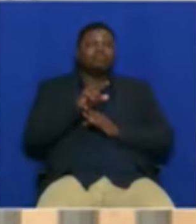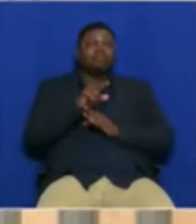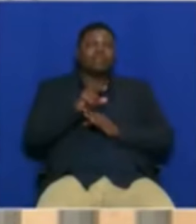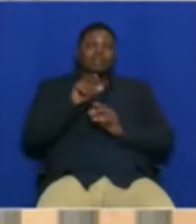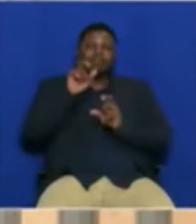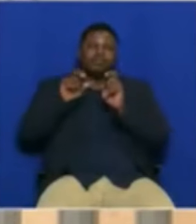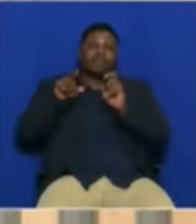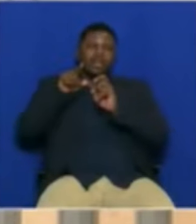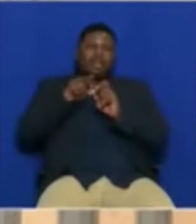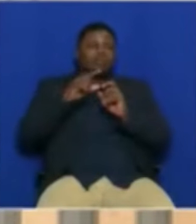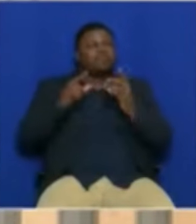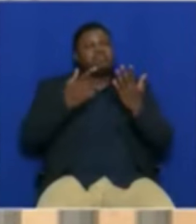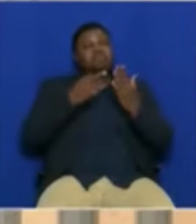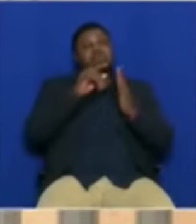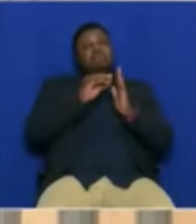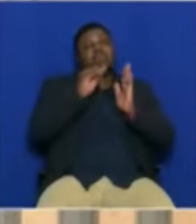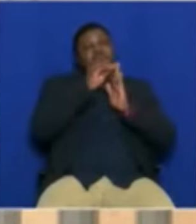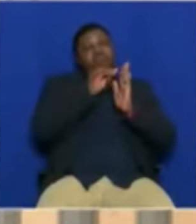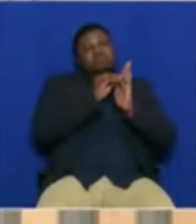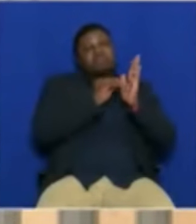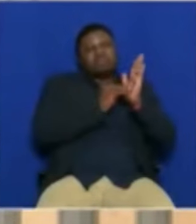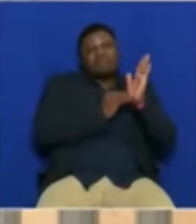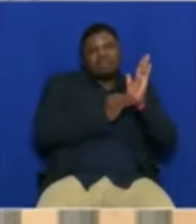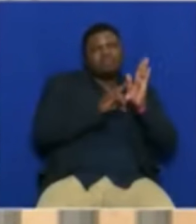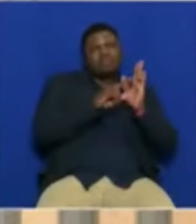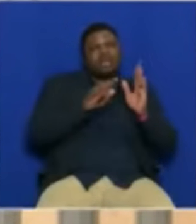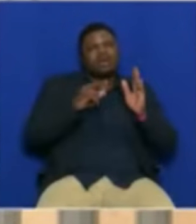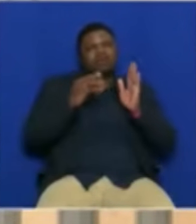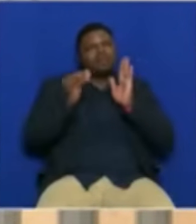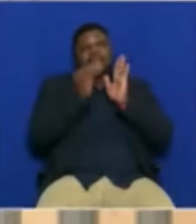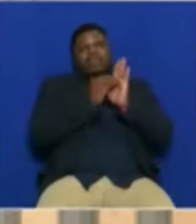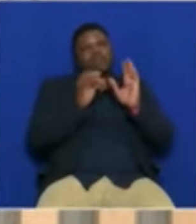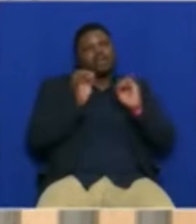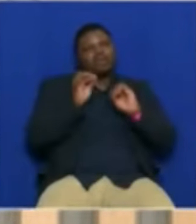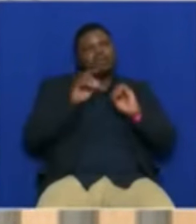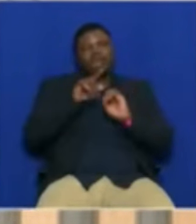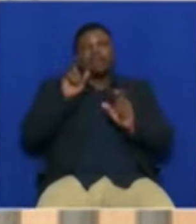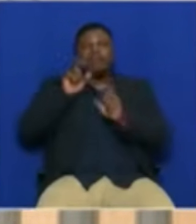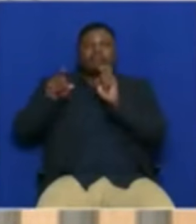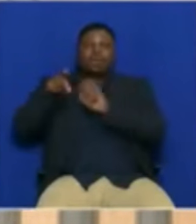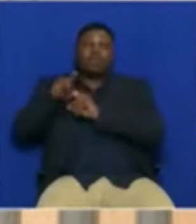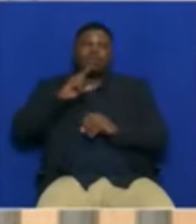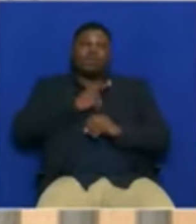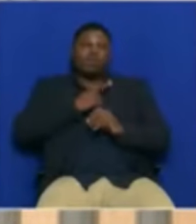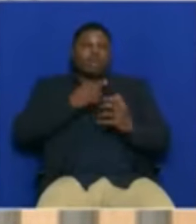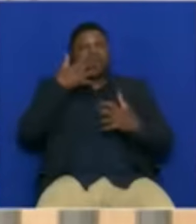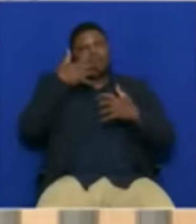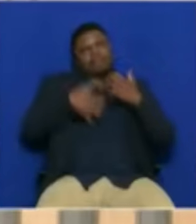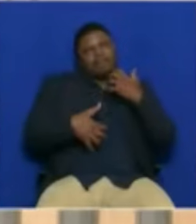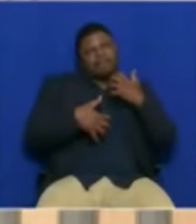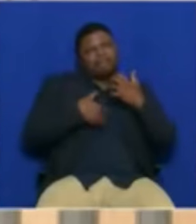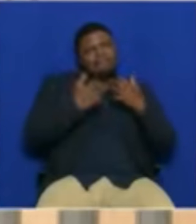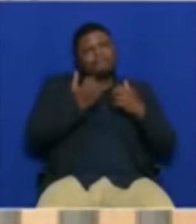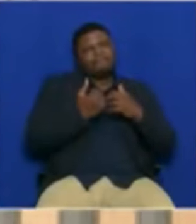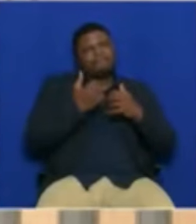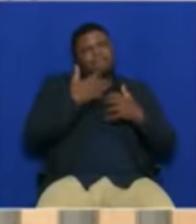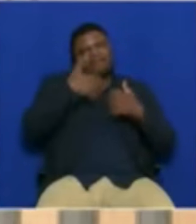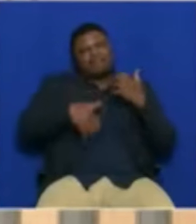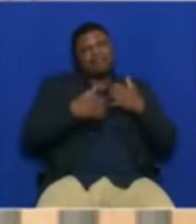relevant limited experience in the field of the post. And then there's a list of them. At 407,